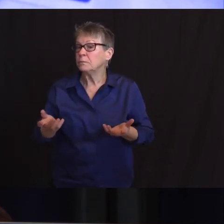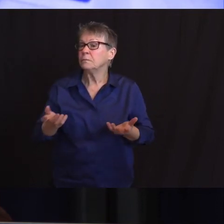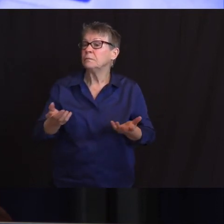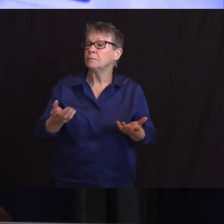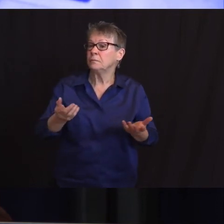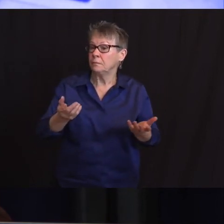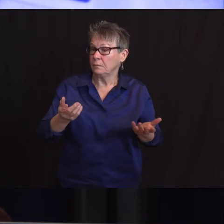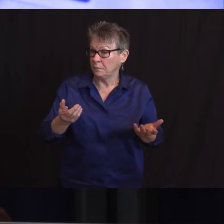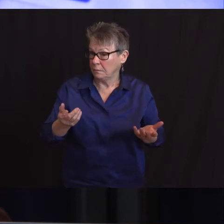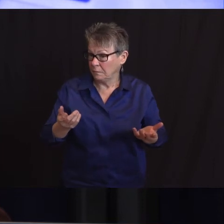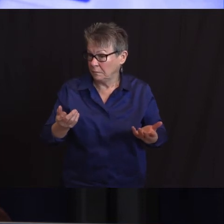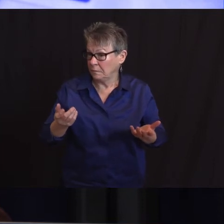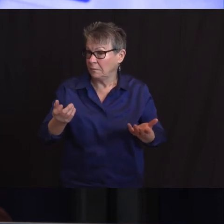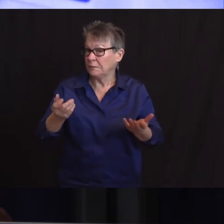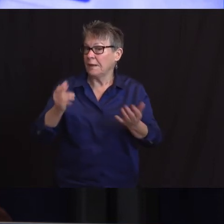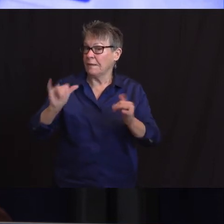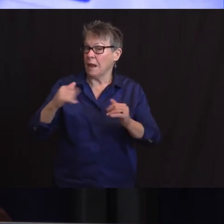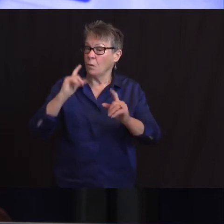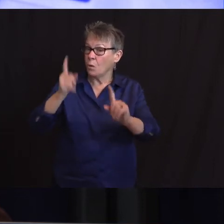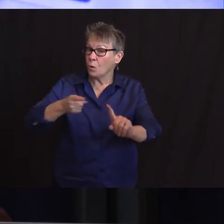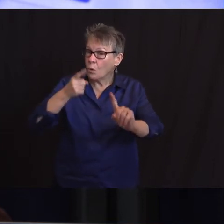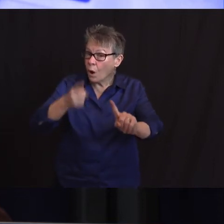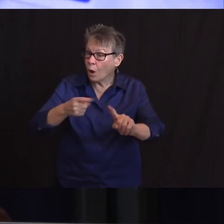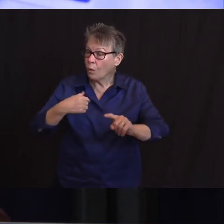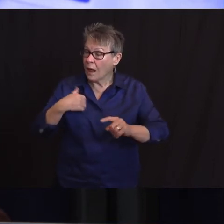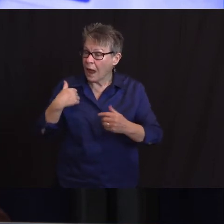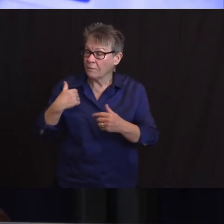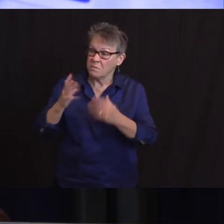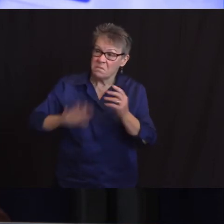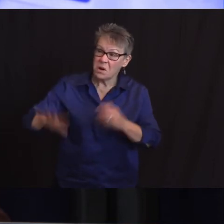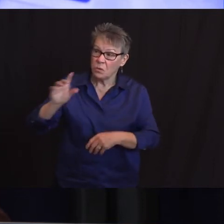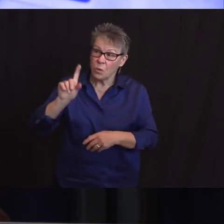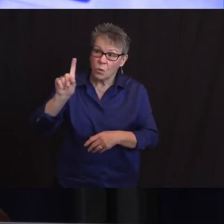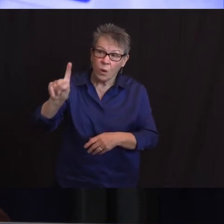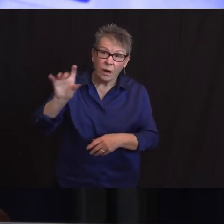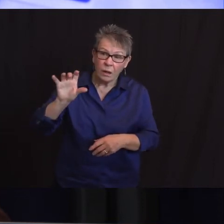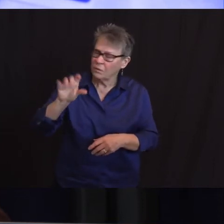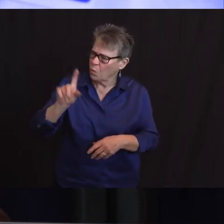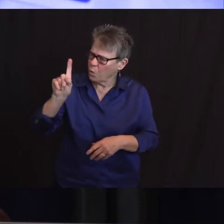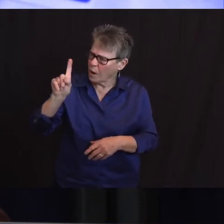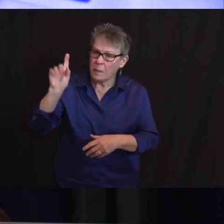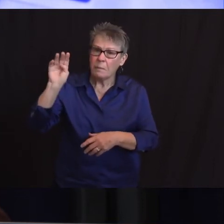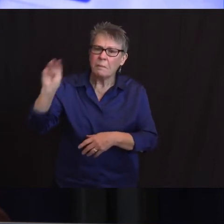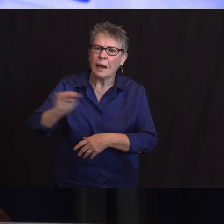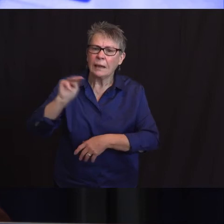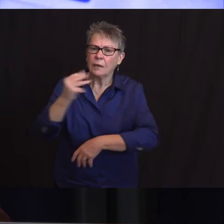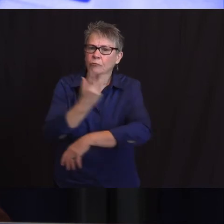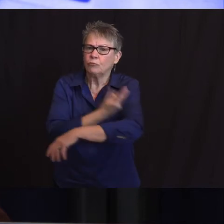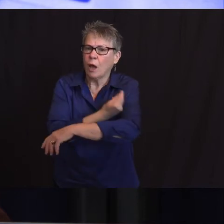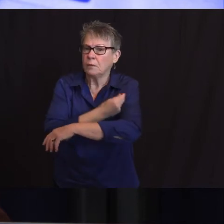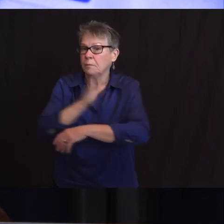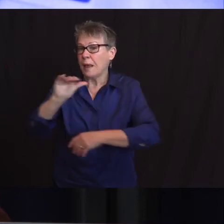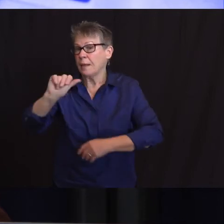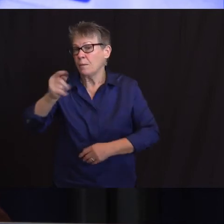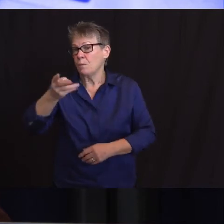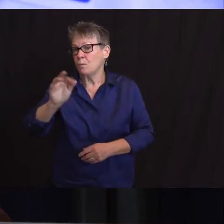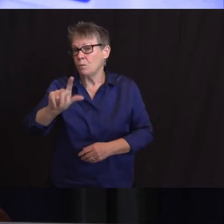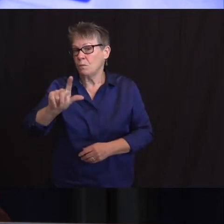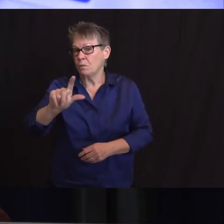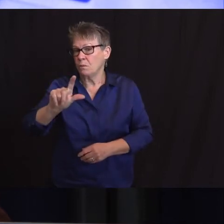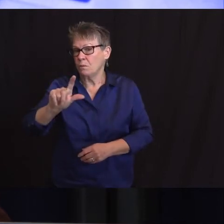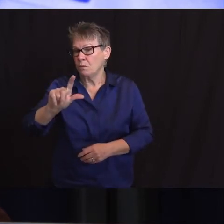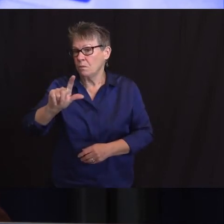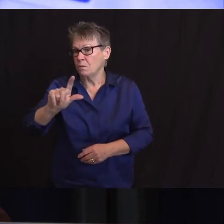The J&J vaccine is only one shot and doesn't require ultra-cold storage. What are the advantages of